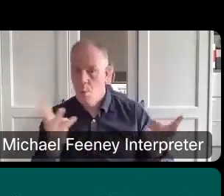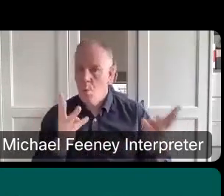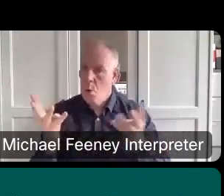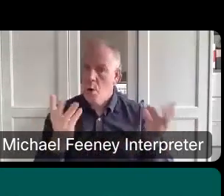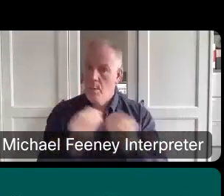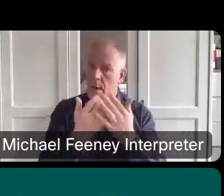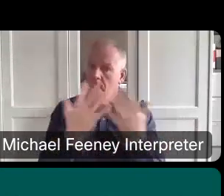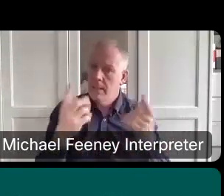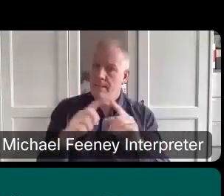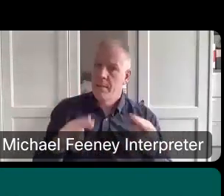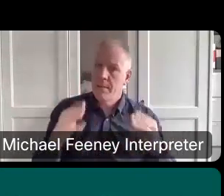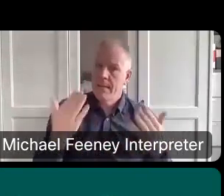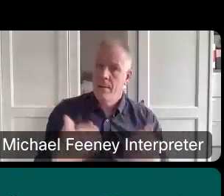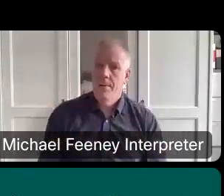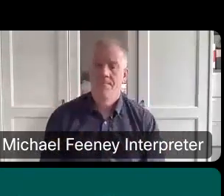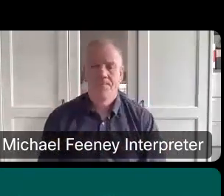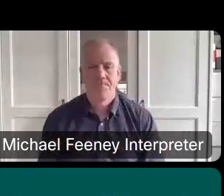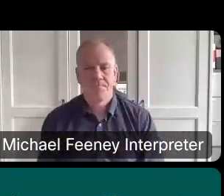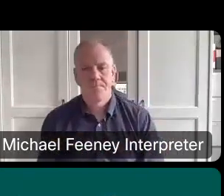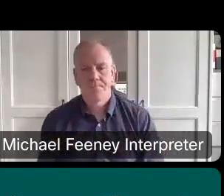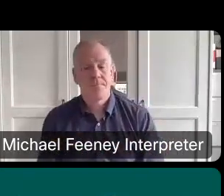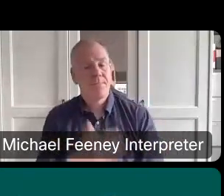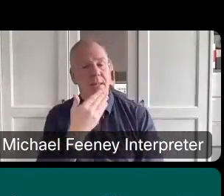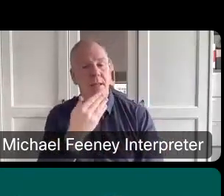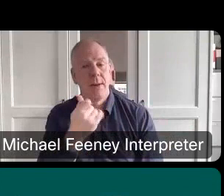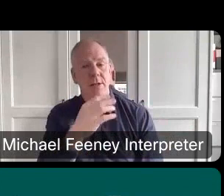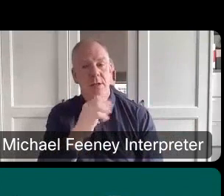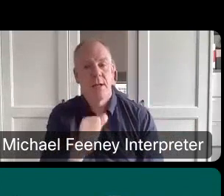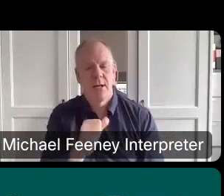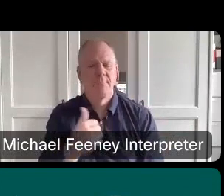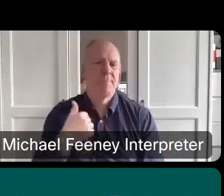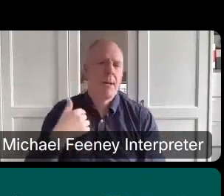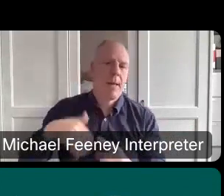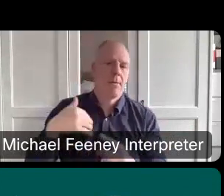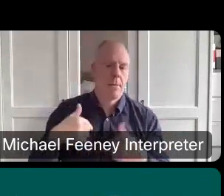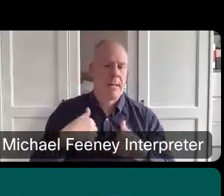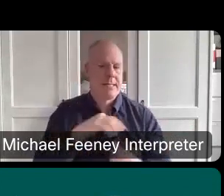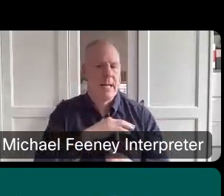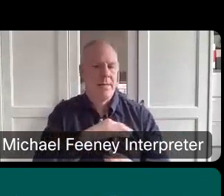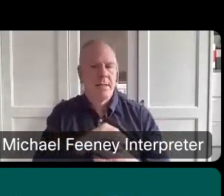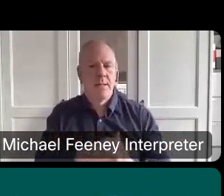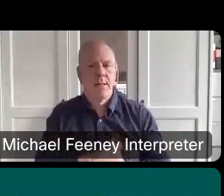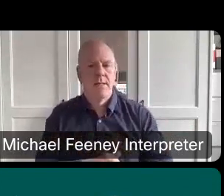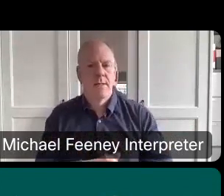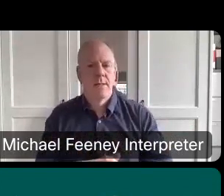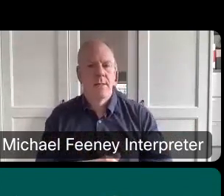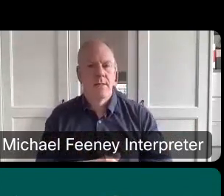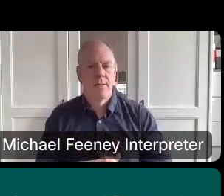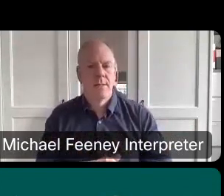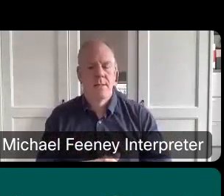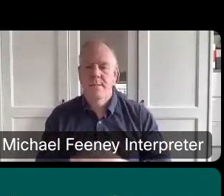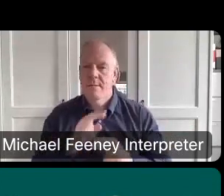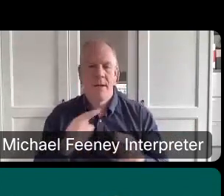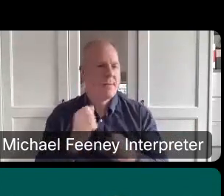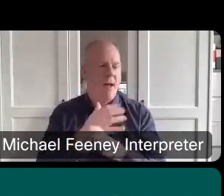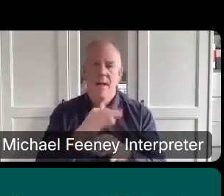few. Yeah, and thanks, Angela. Background, I have a mix. Not all clinical